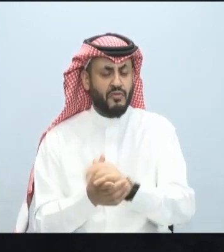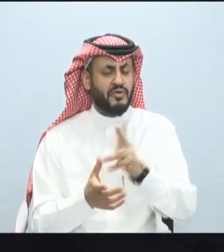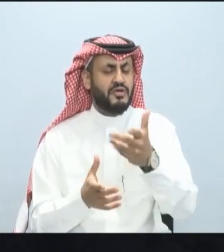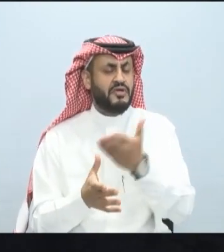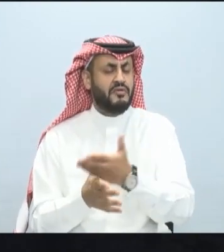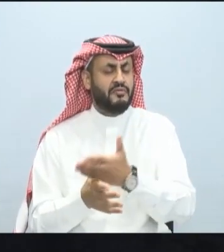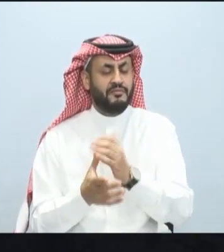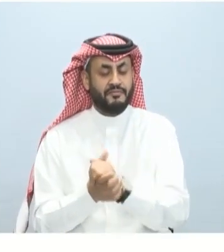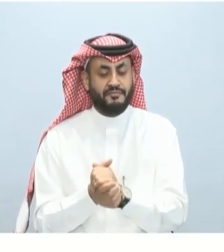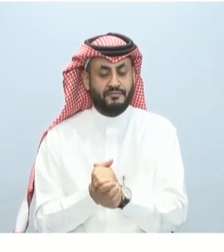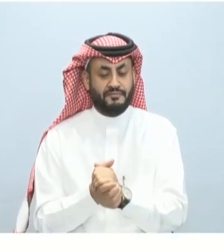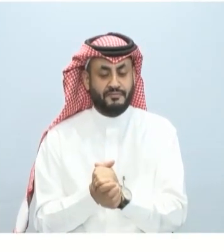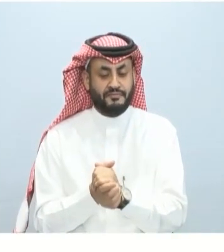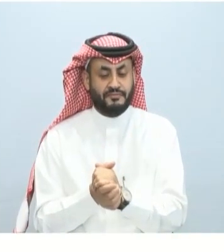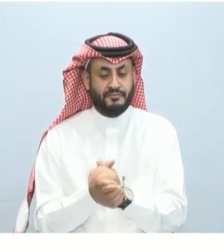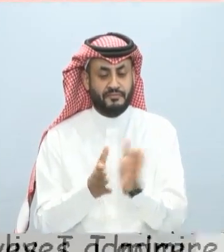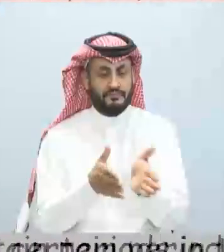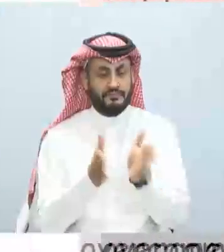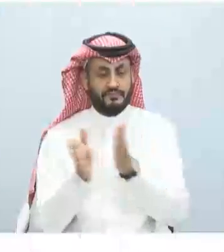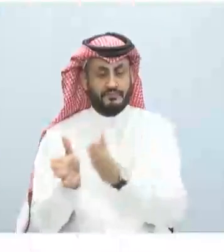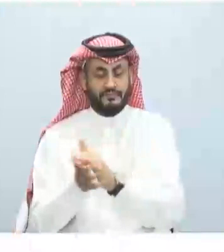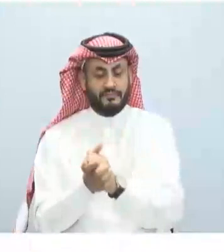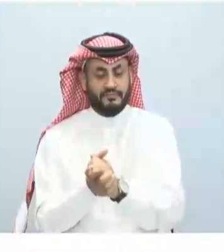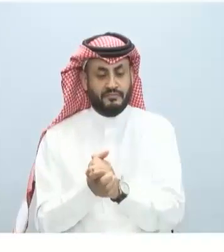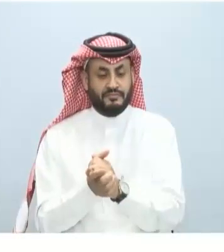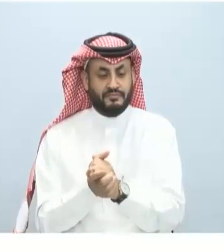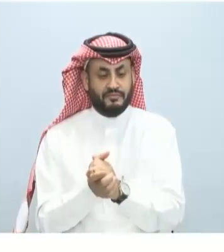reason. Moving on.